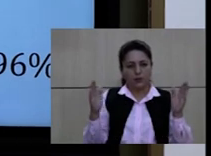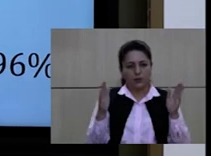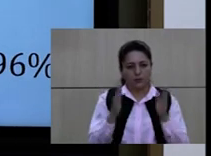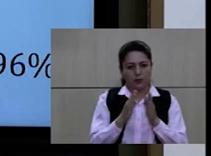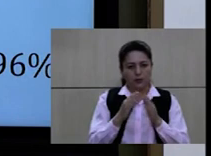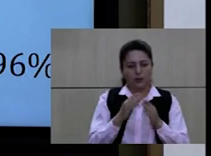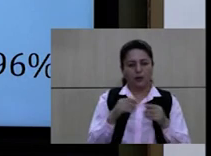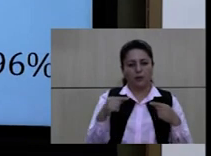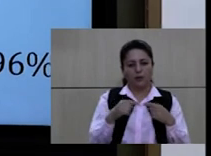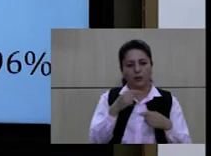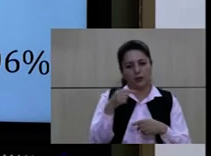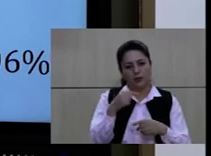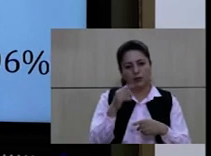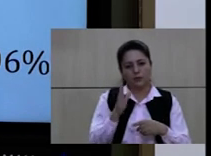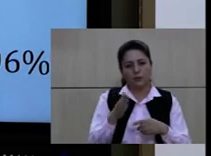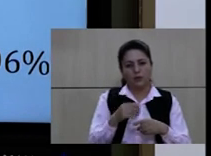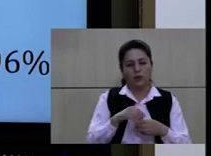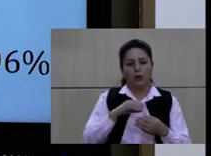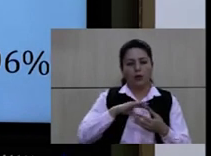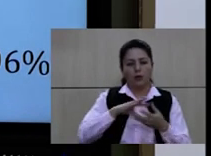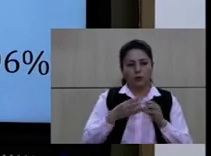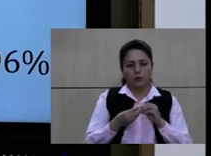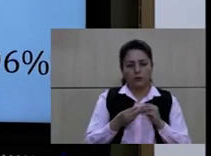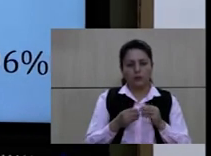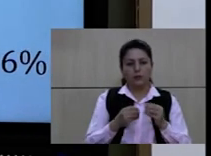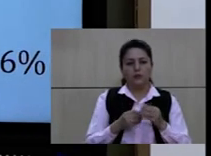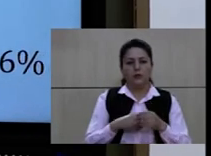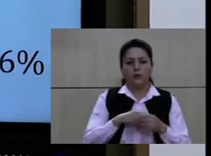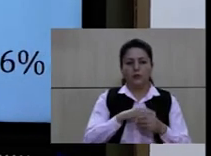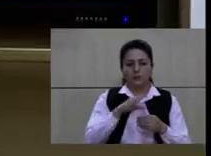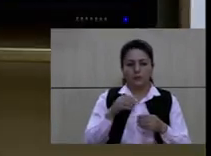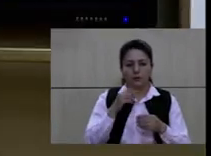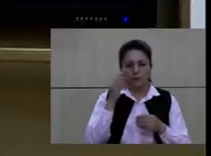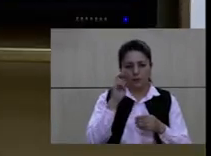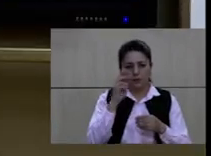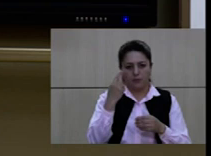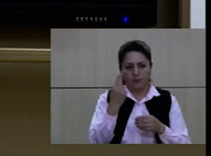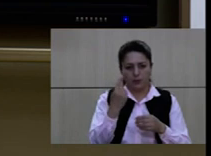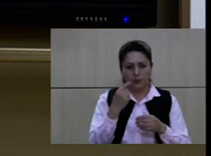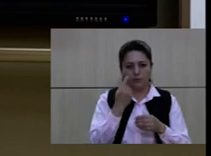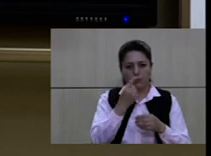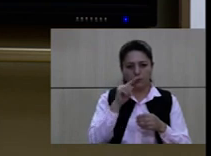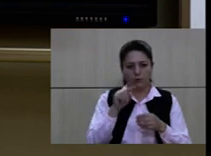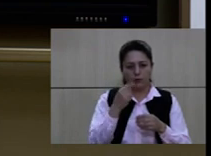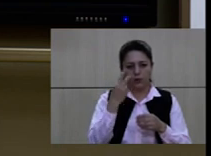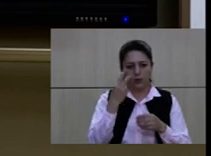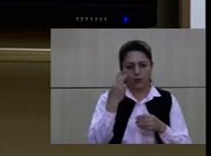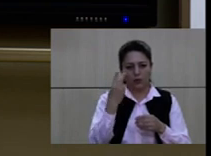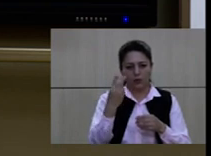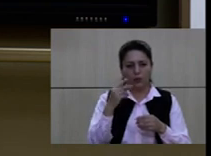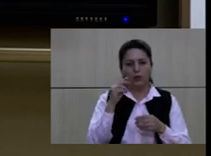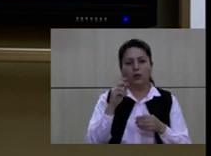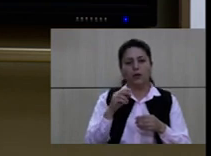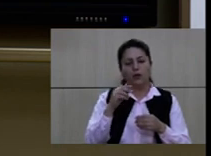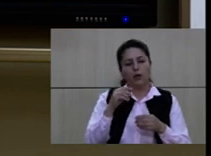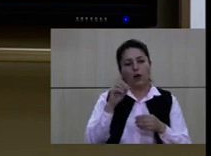kamaysa albatta ayiramiz. Xulosa chiqaramiz. Demak, B1 1,2 B ga teng,